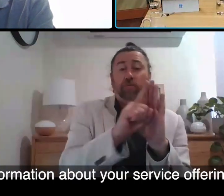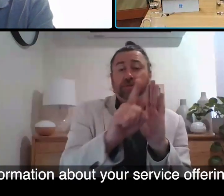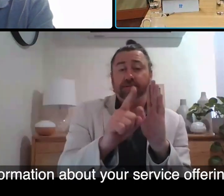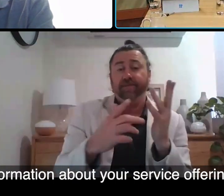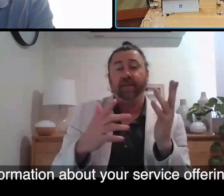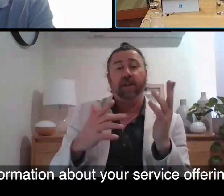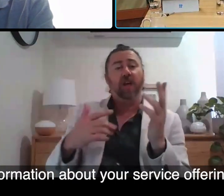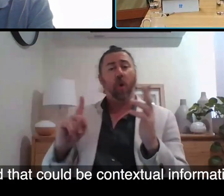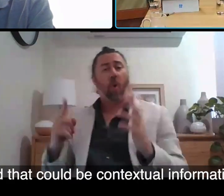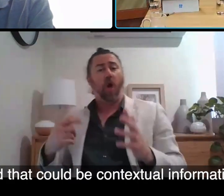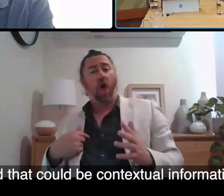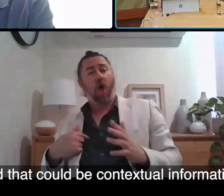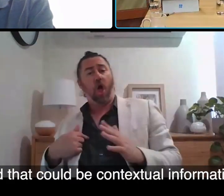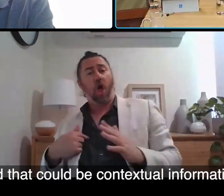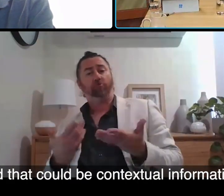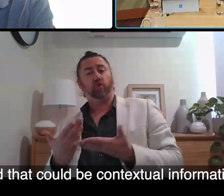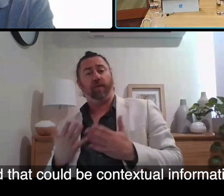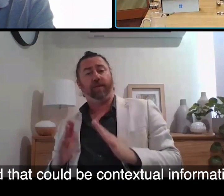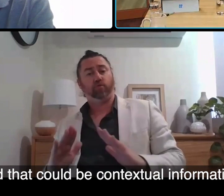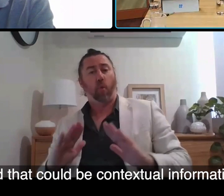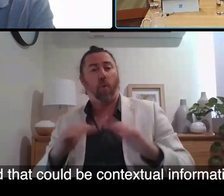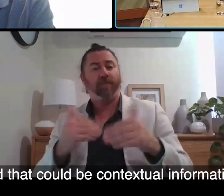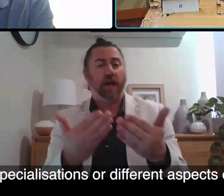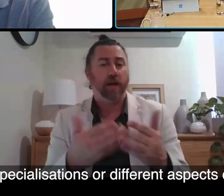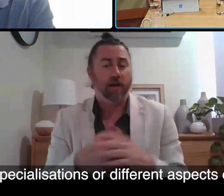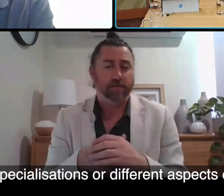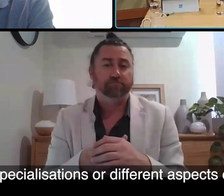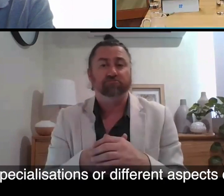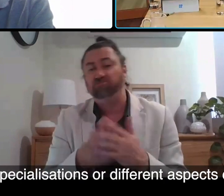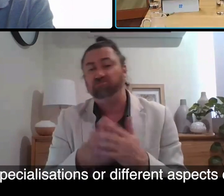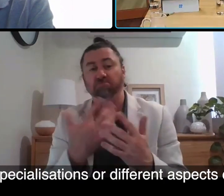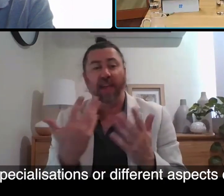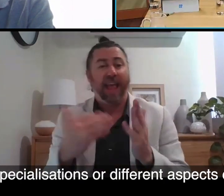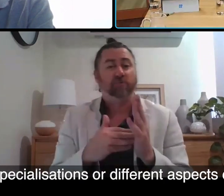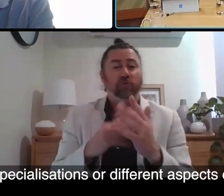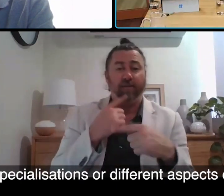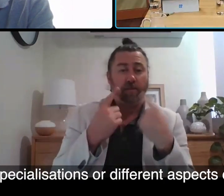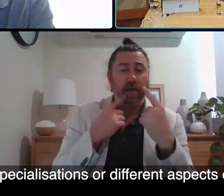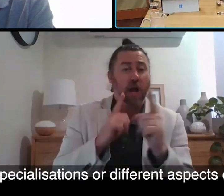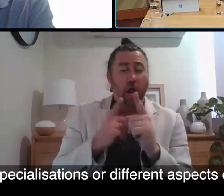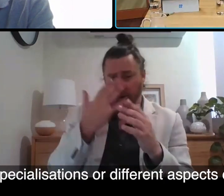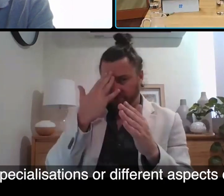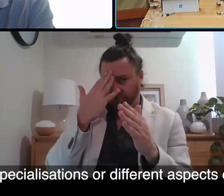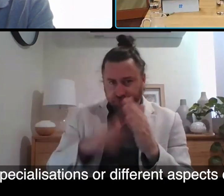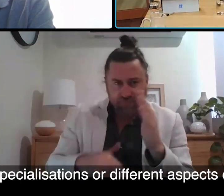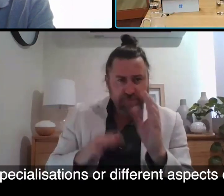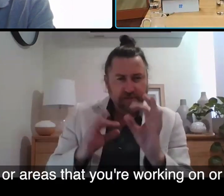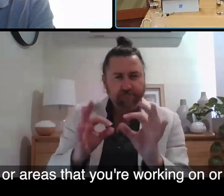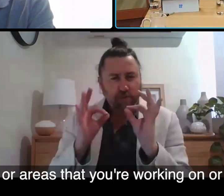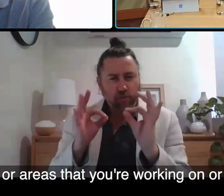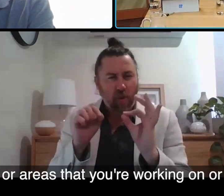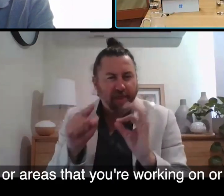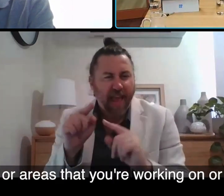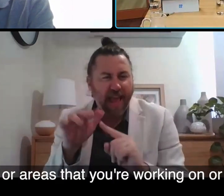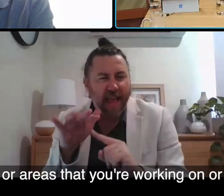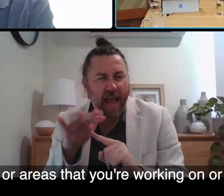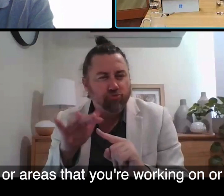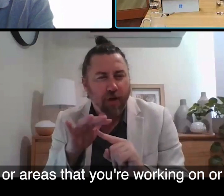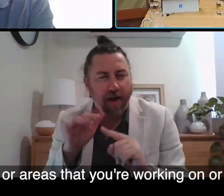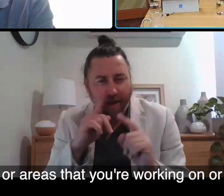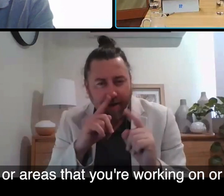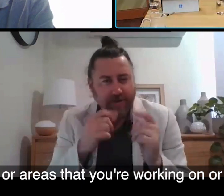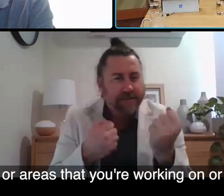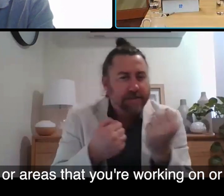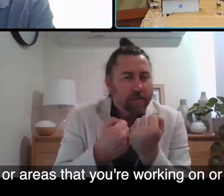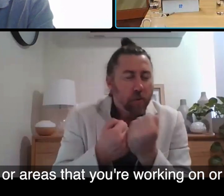service offering. And that could be contextual information about specialisations or different aspects of your service or areas that